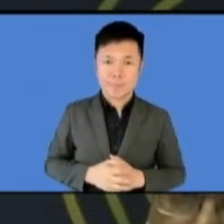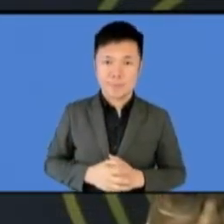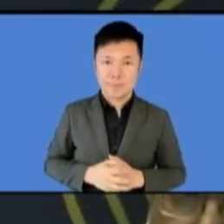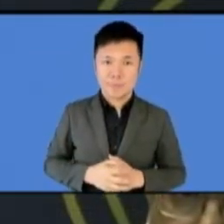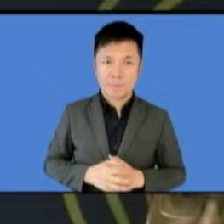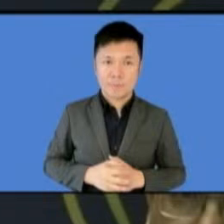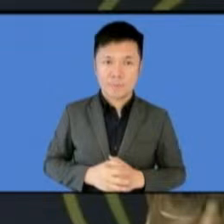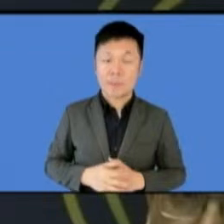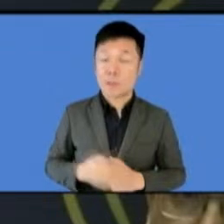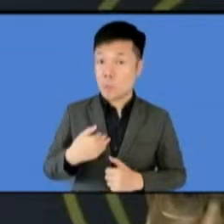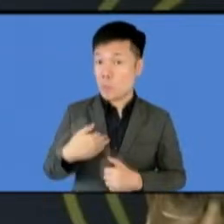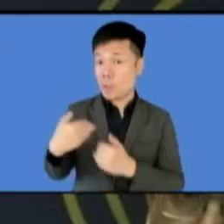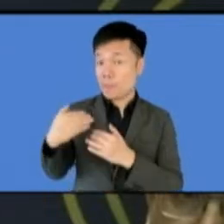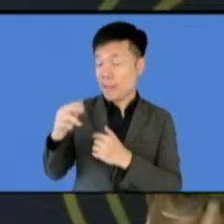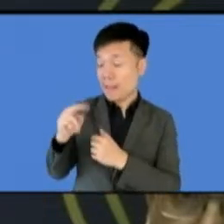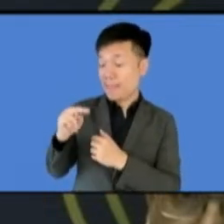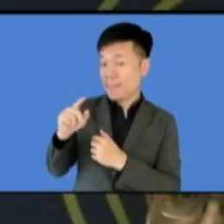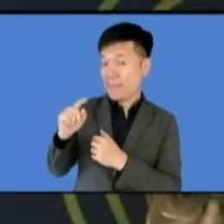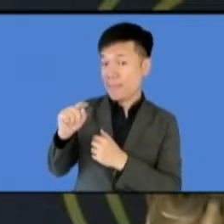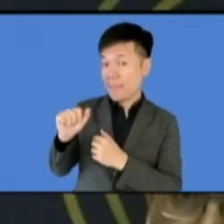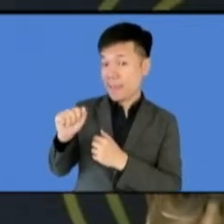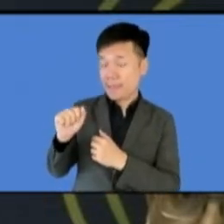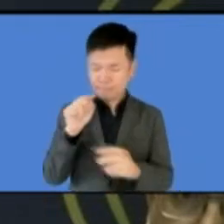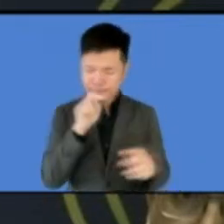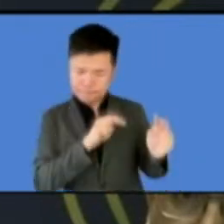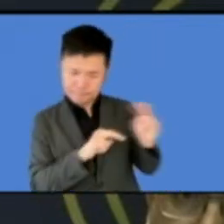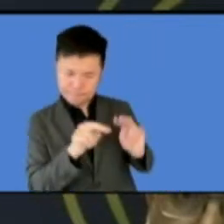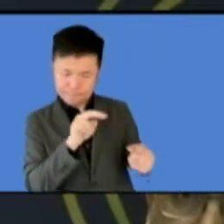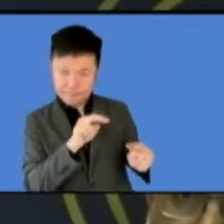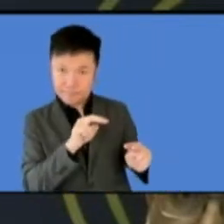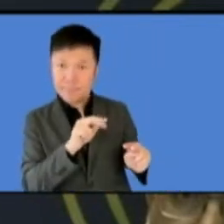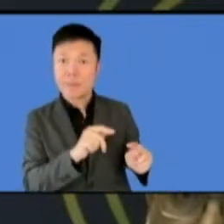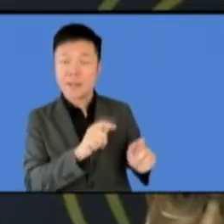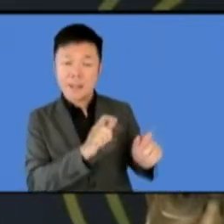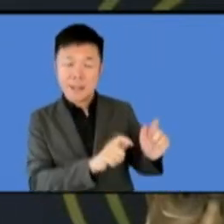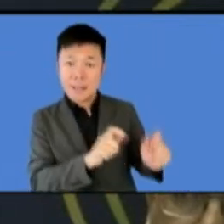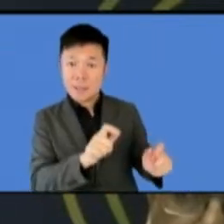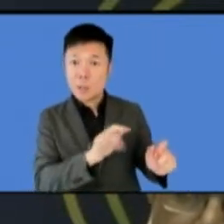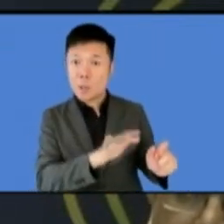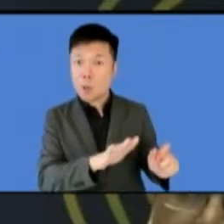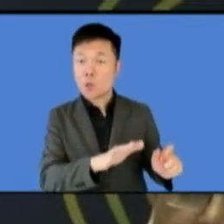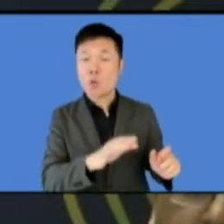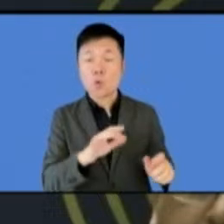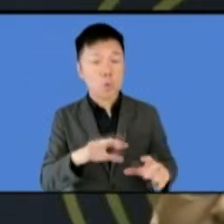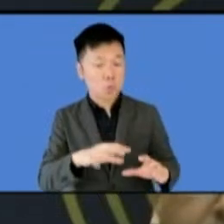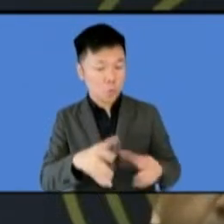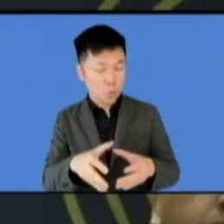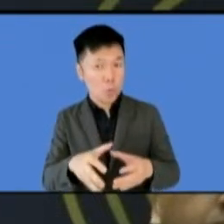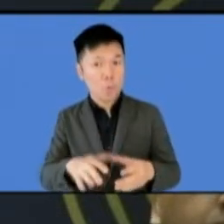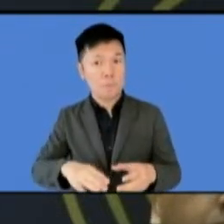NTA also shows how much each of the age groups are supported by